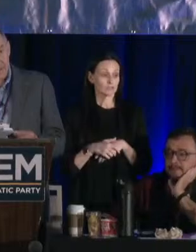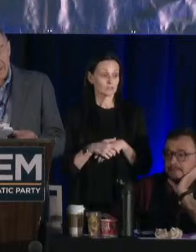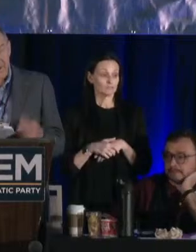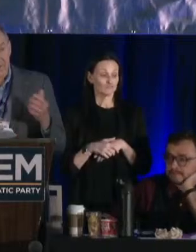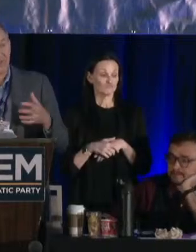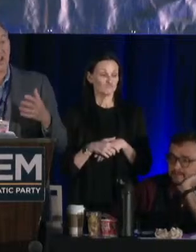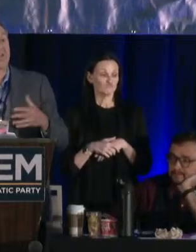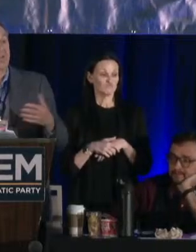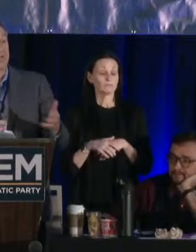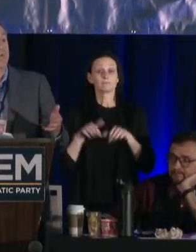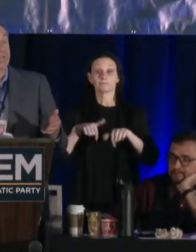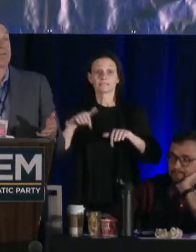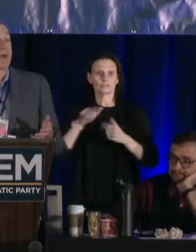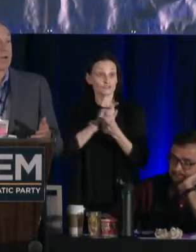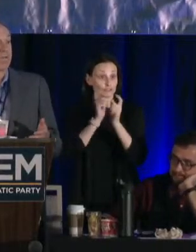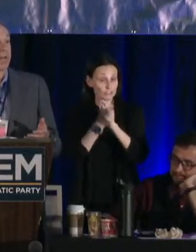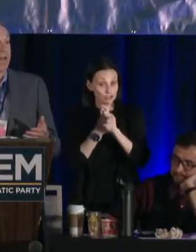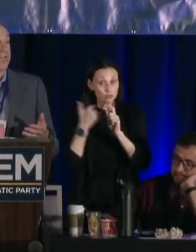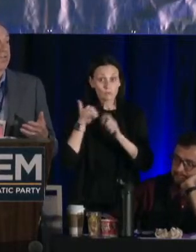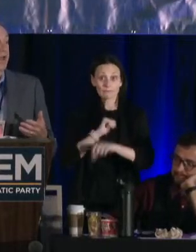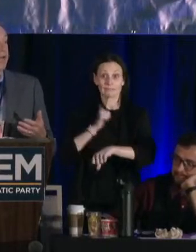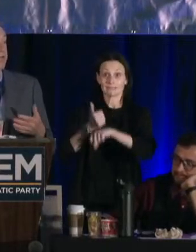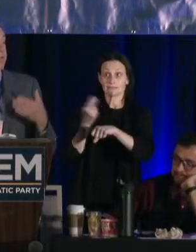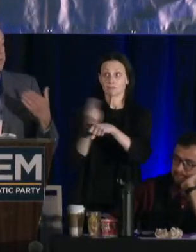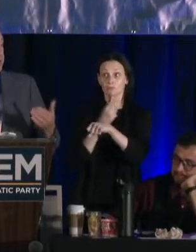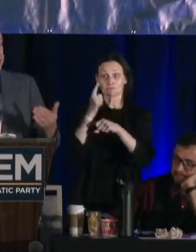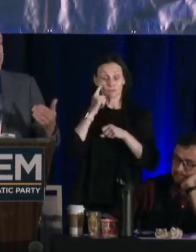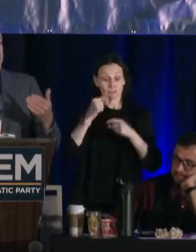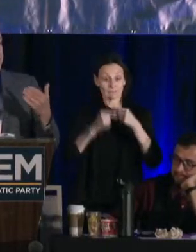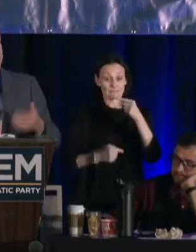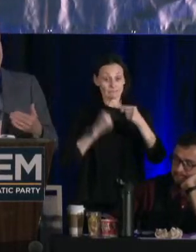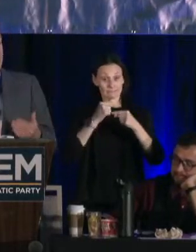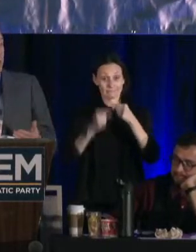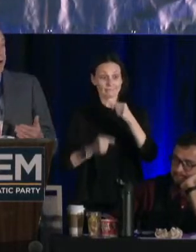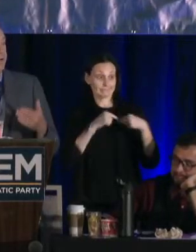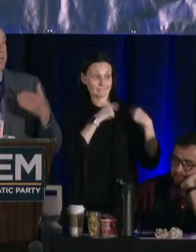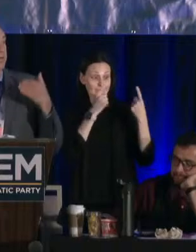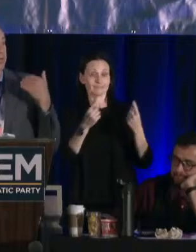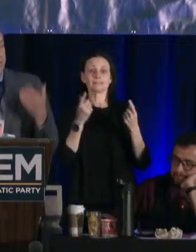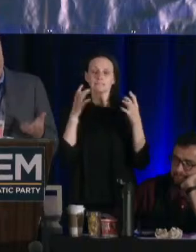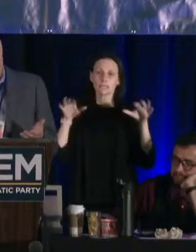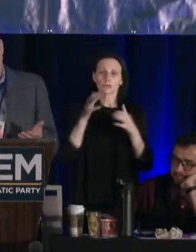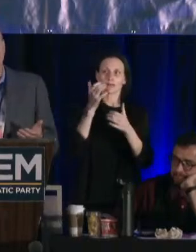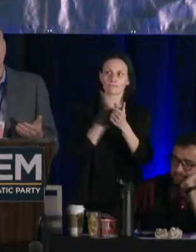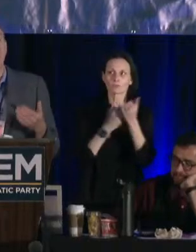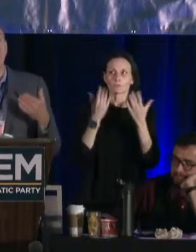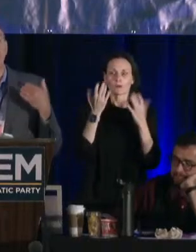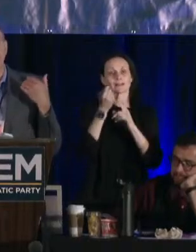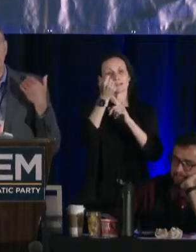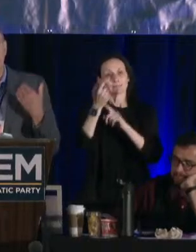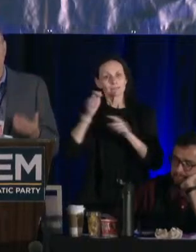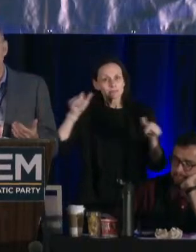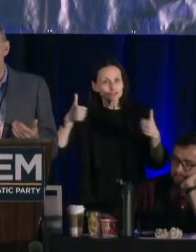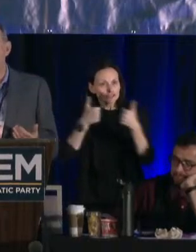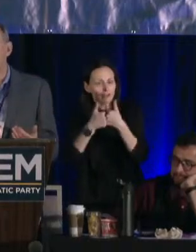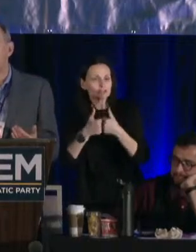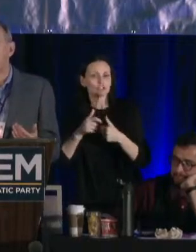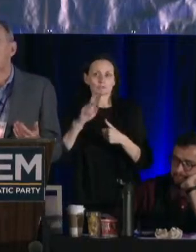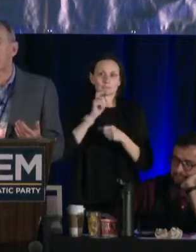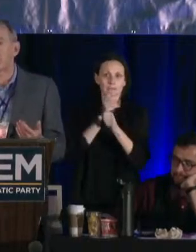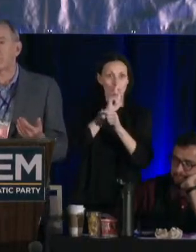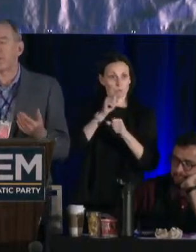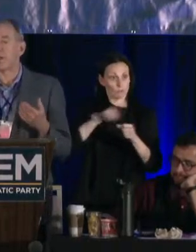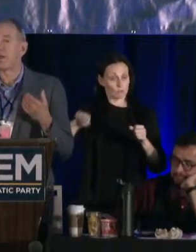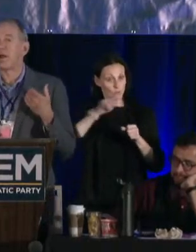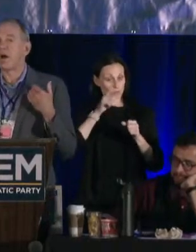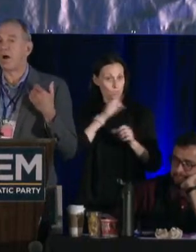that these changes that we've implemented over the last few cycles have really done what everyone wanted, which is to eliminate the challenges, to be sure that only those